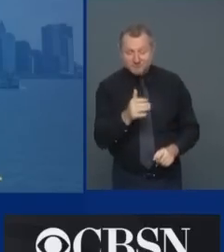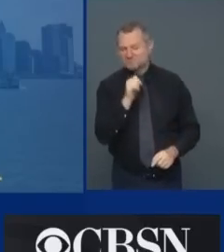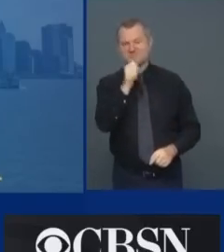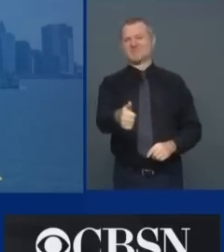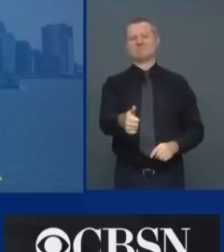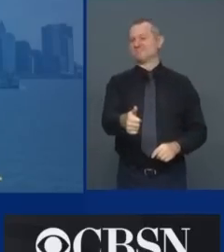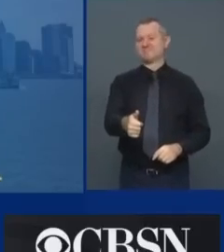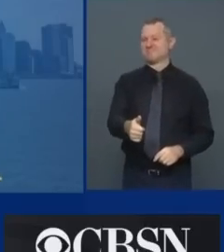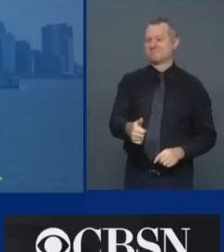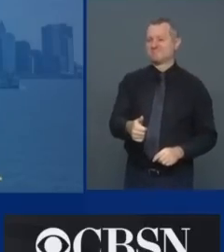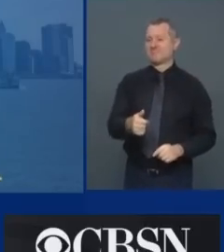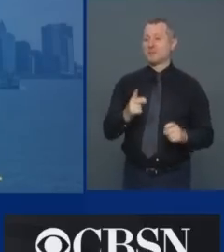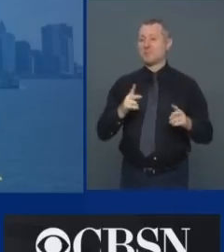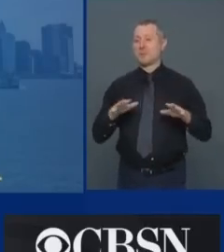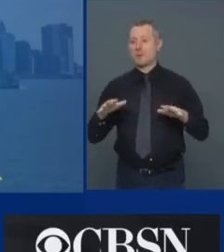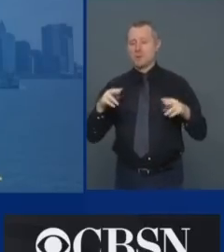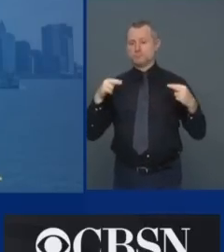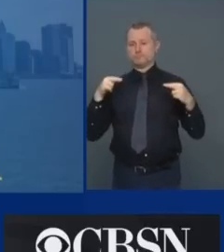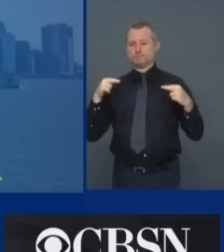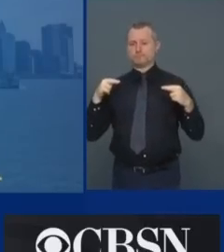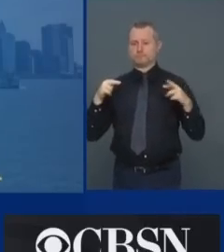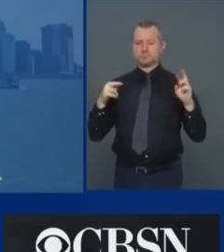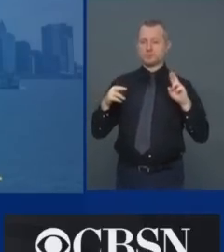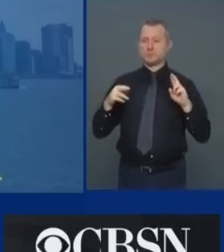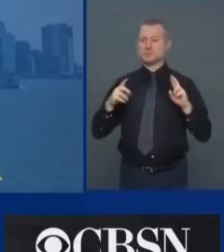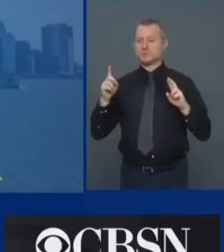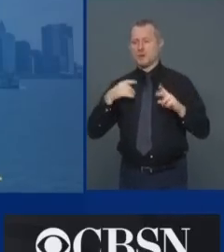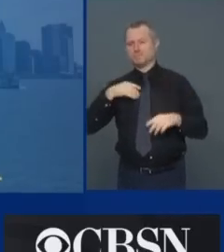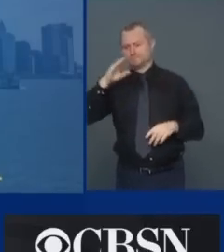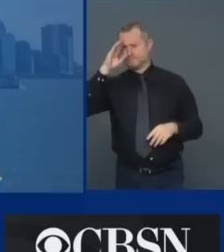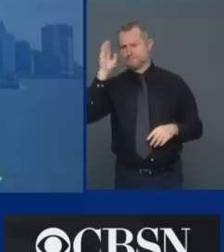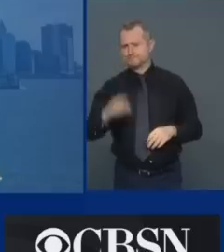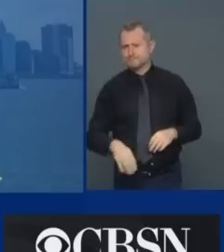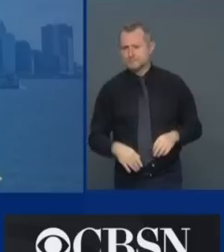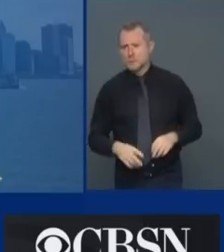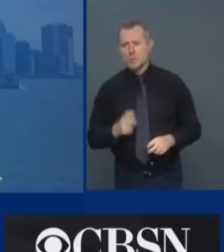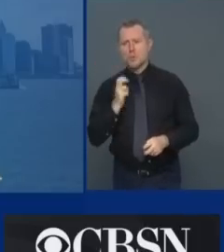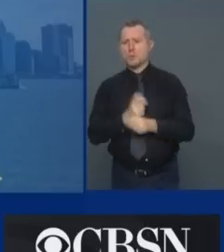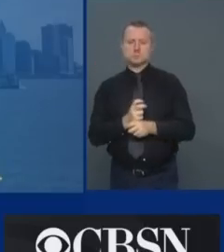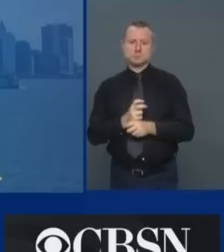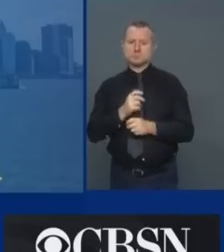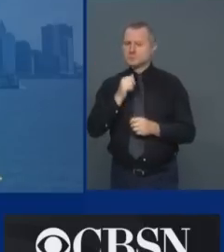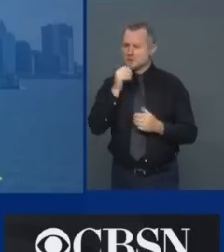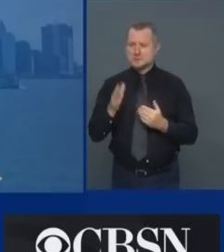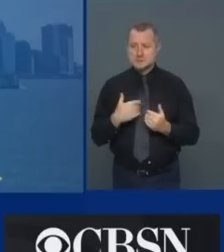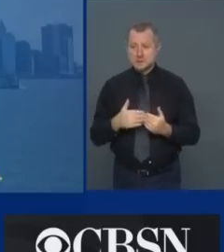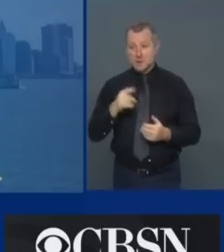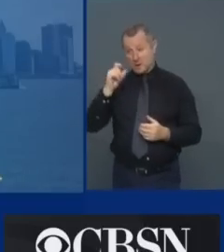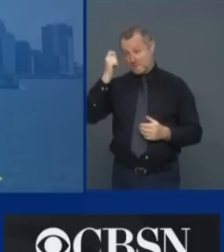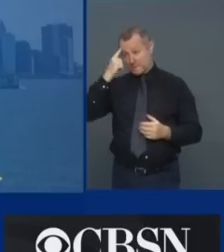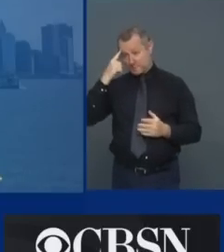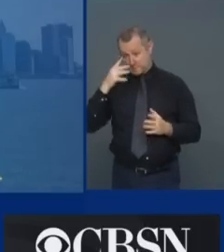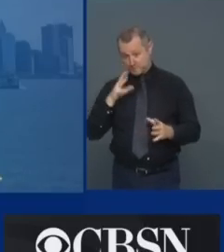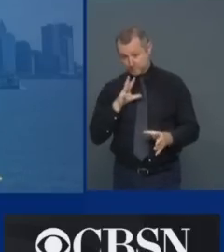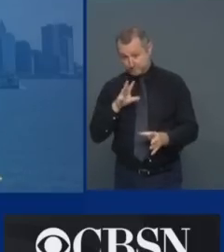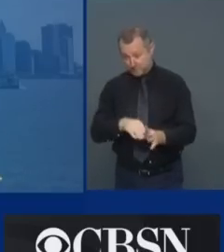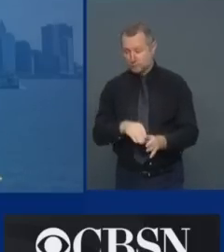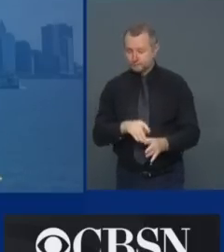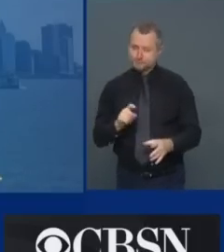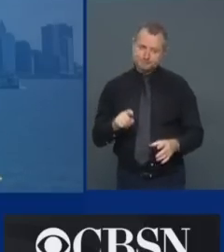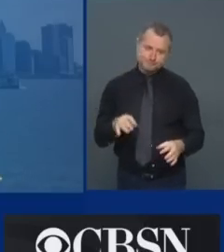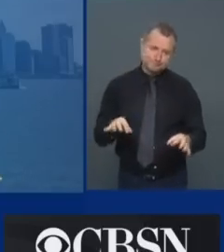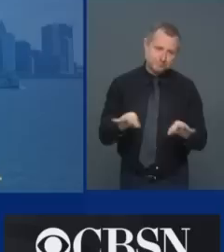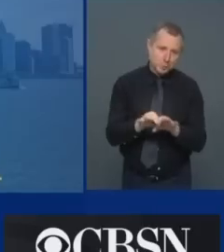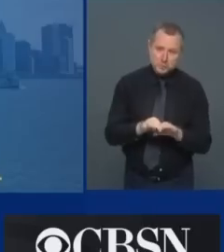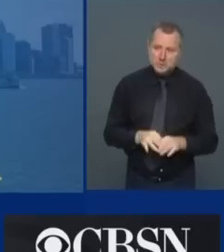know. I know. It's hard. I know. Government matters in this environment. It's not a